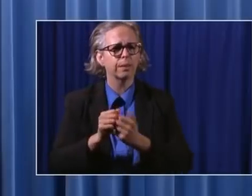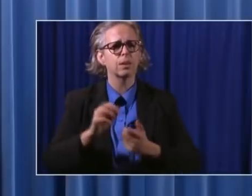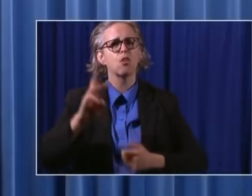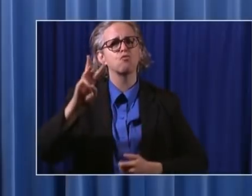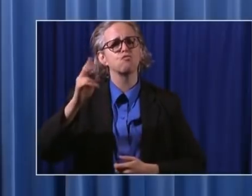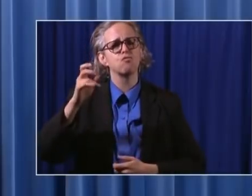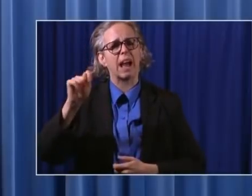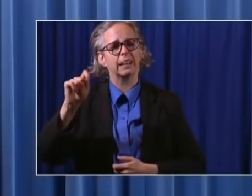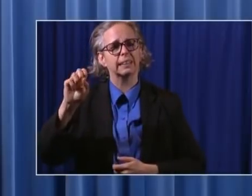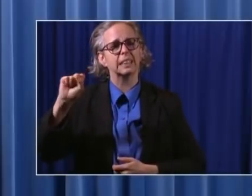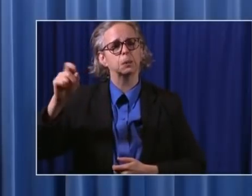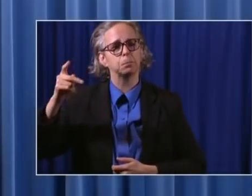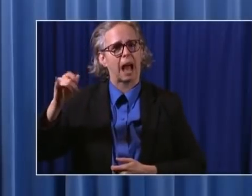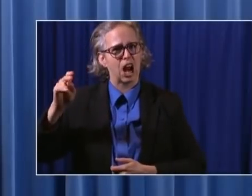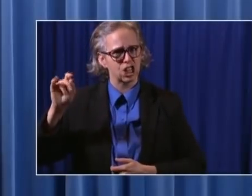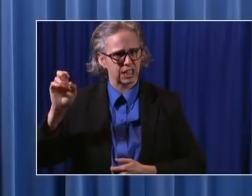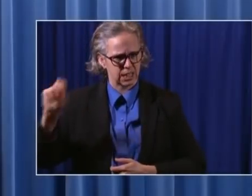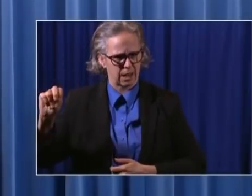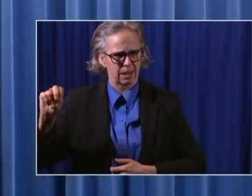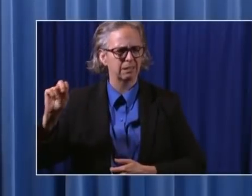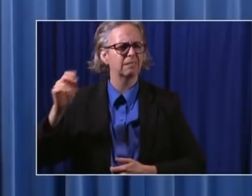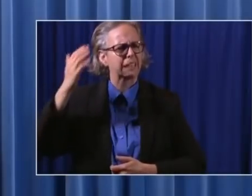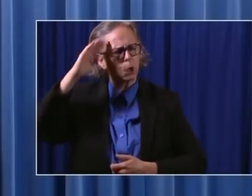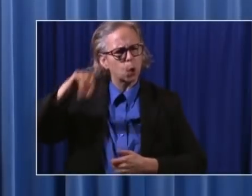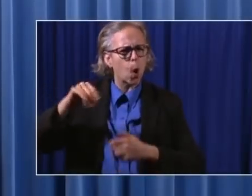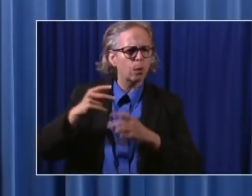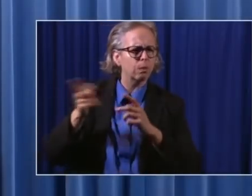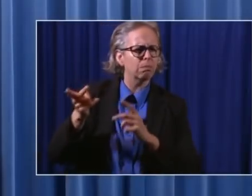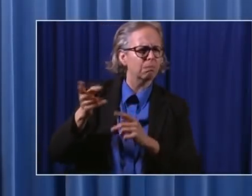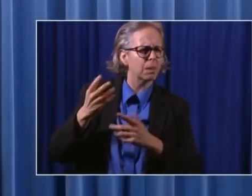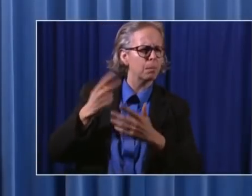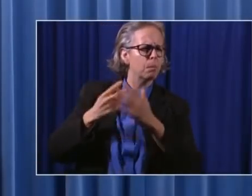missions coming to the base.